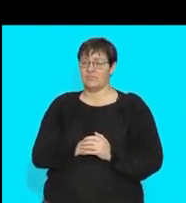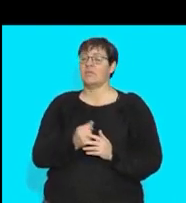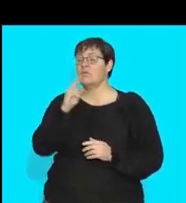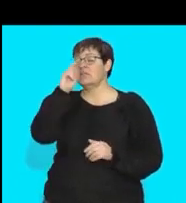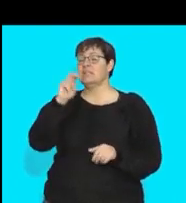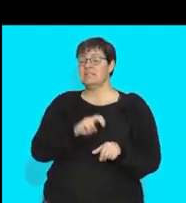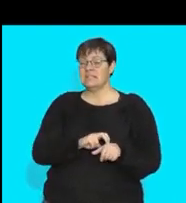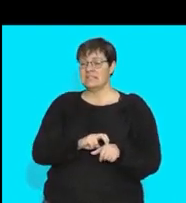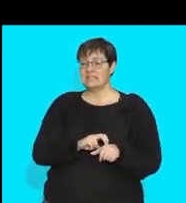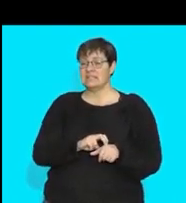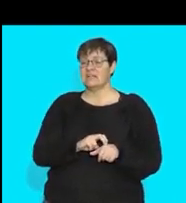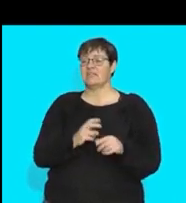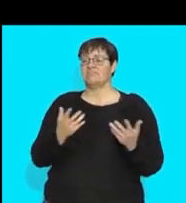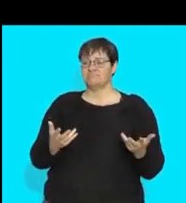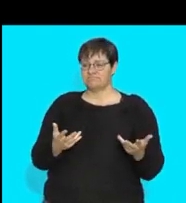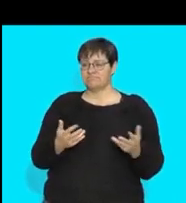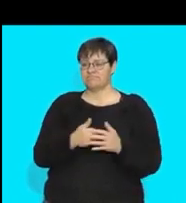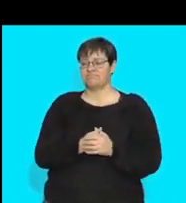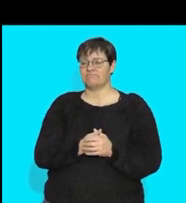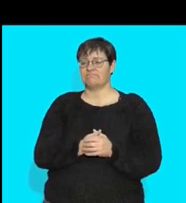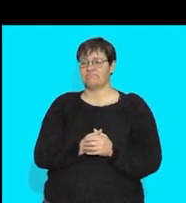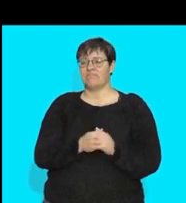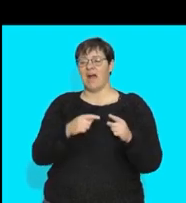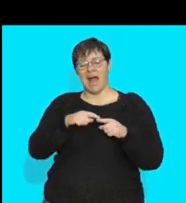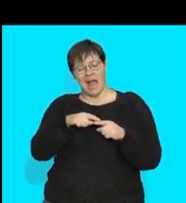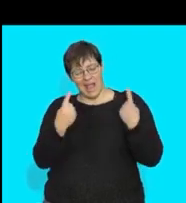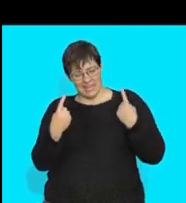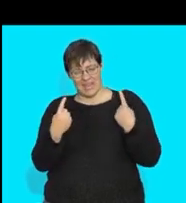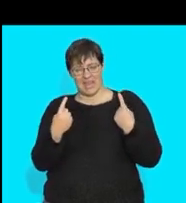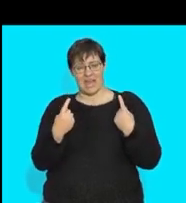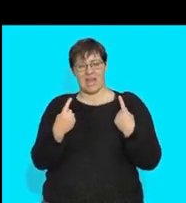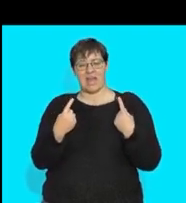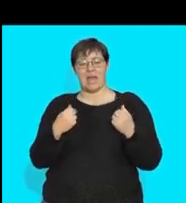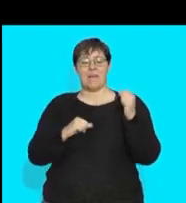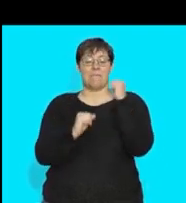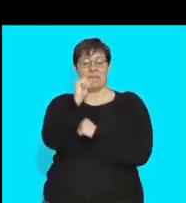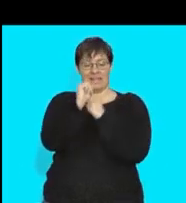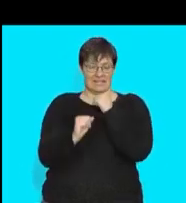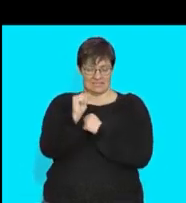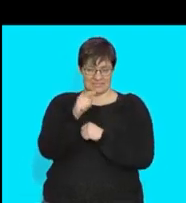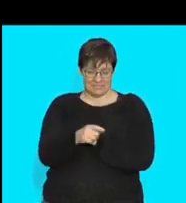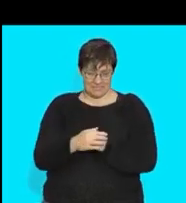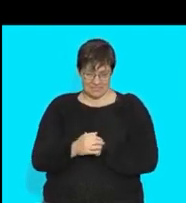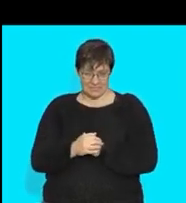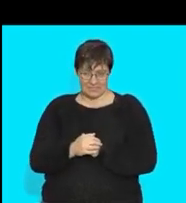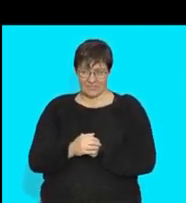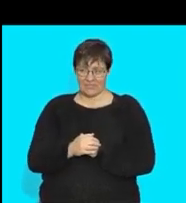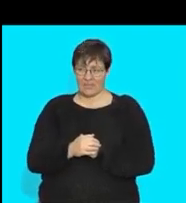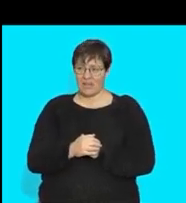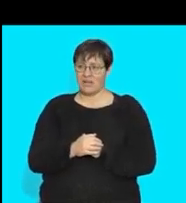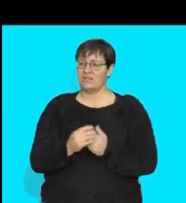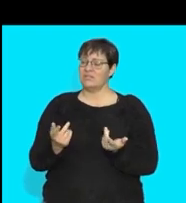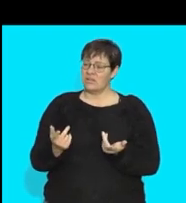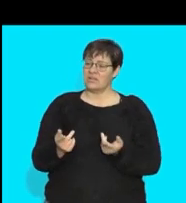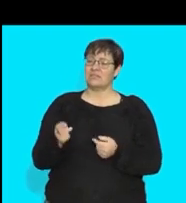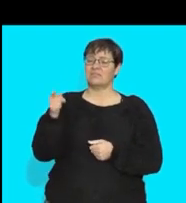it needs to be able to have a different mechanism in which it can take, oxygen in